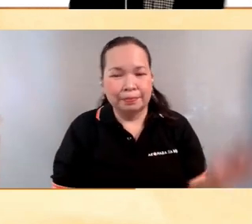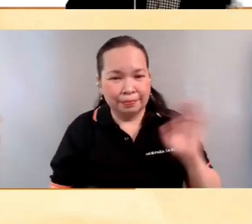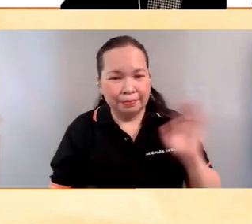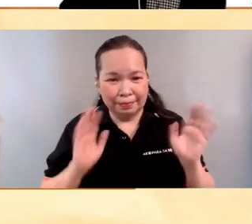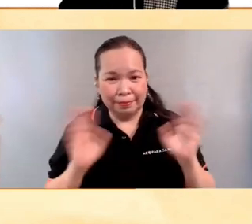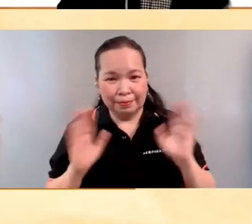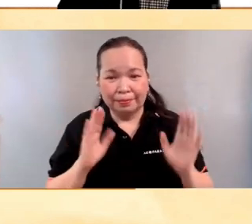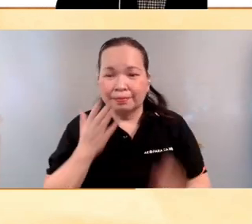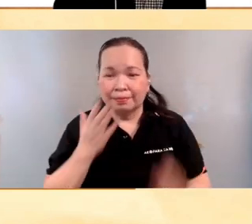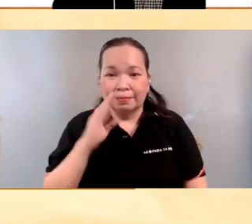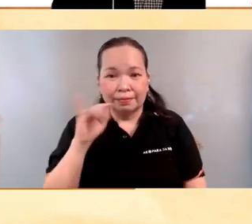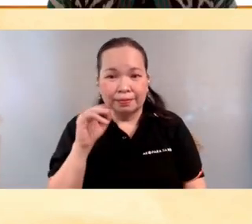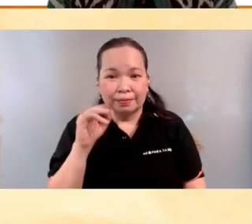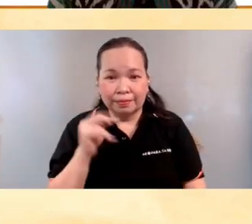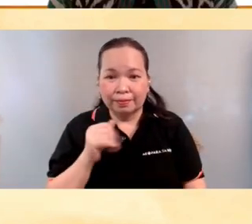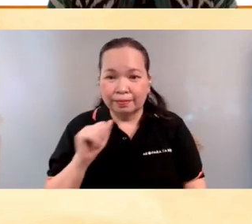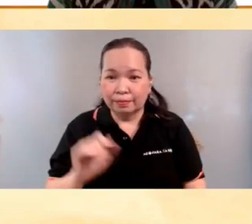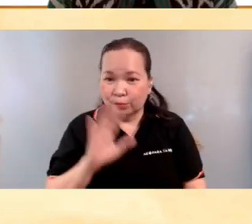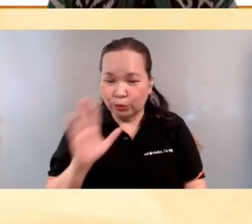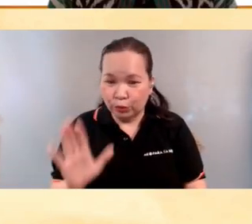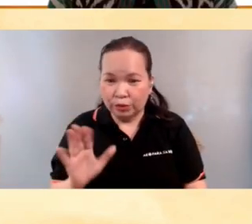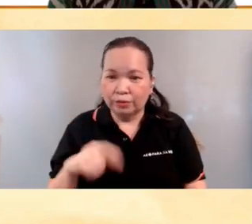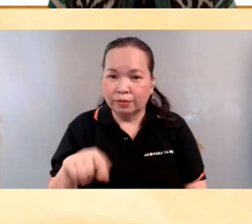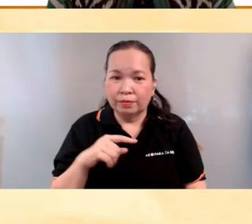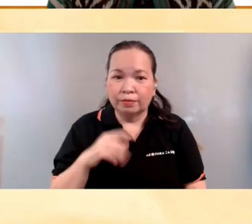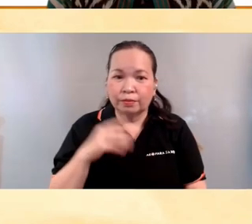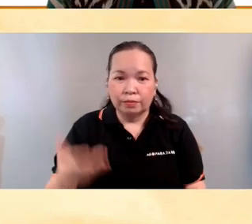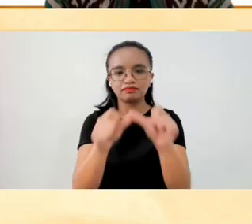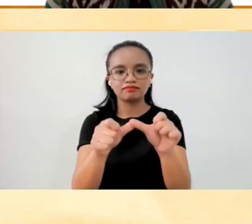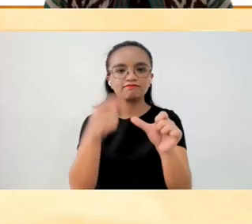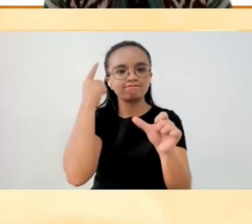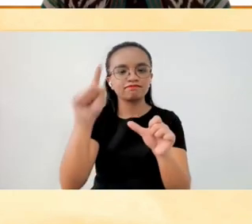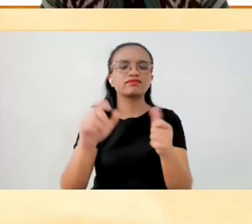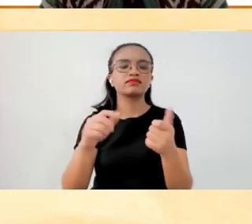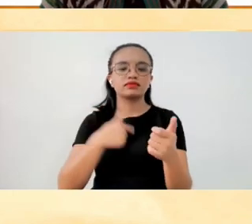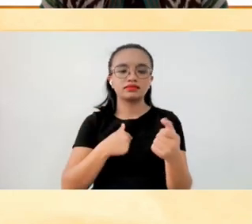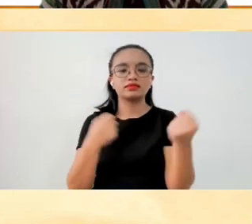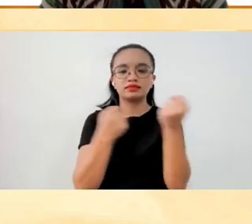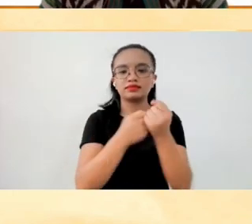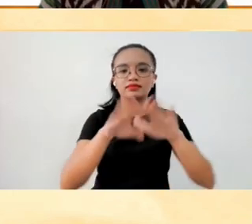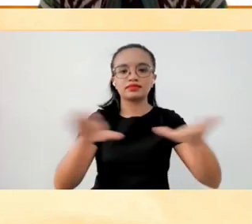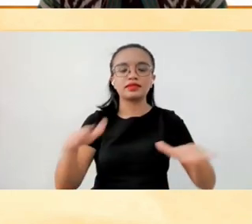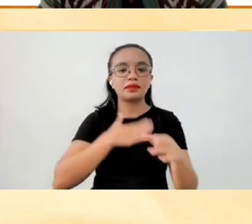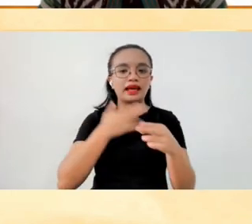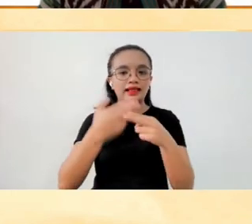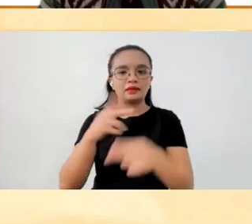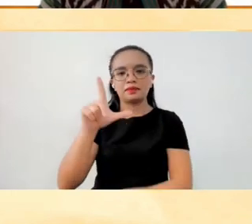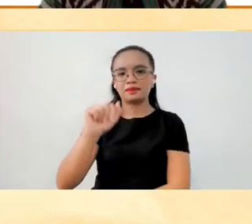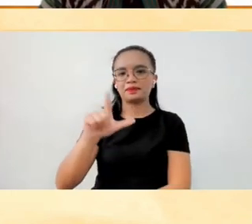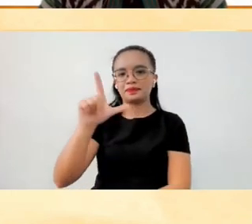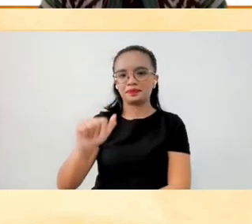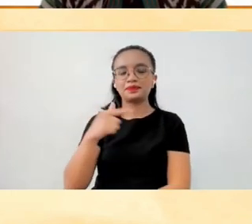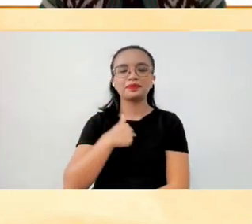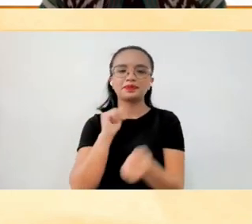Good morning, everyone. Welcome, our dear Ako Para sa Bata community. Again, I am Lala, and I am one with you